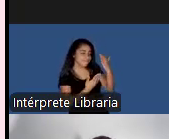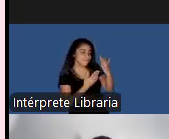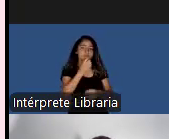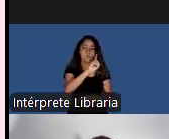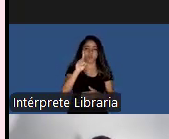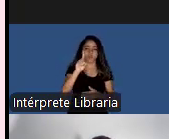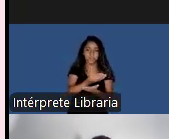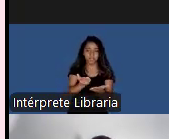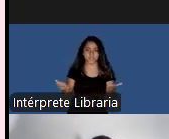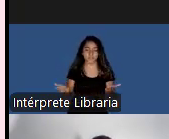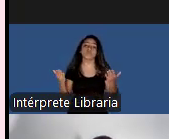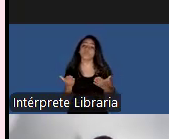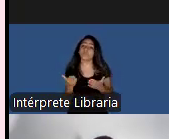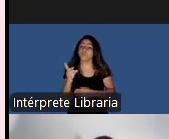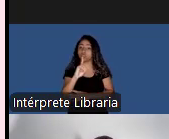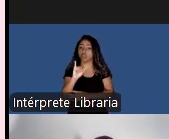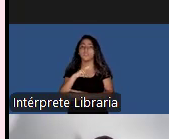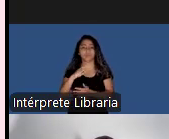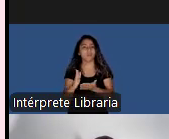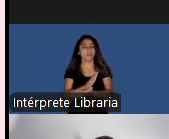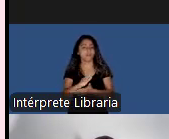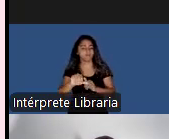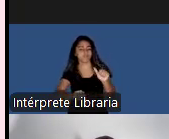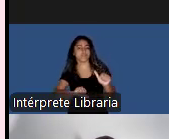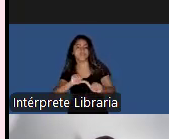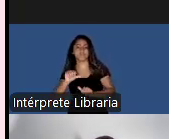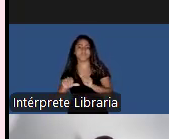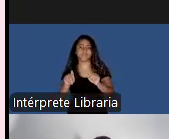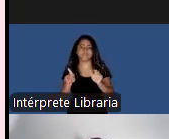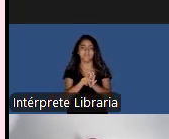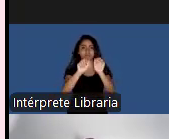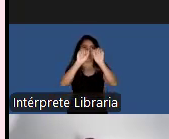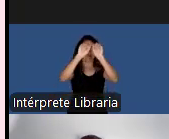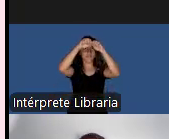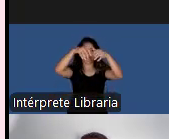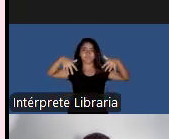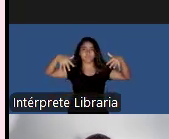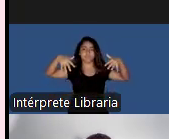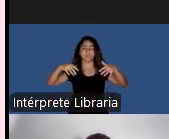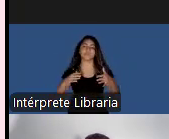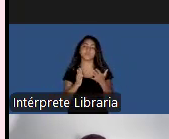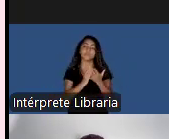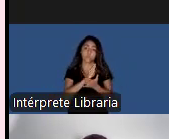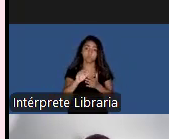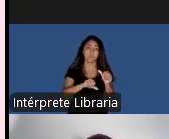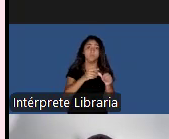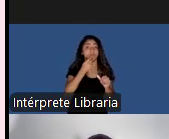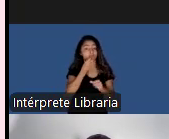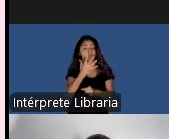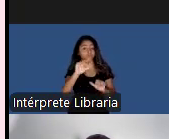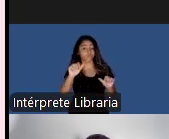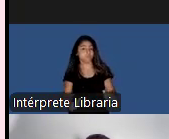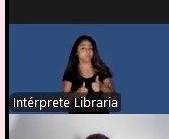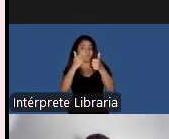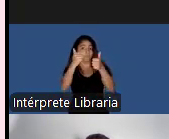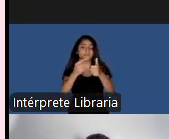Marcio. Good morning, everyone. There have been some changes in our organizational chart. Changes for